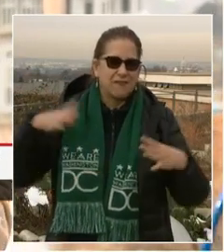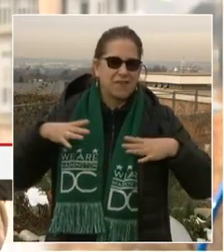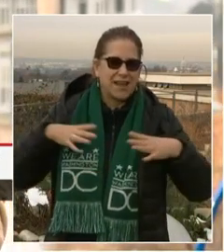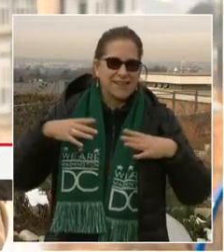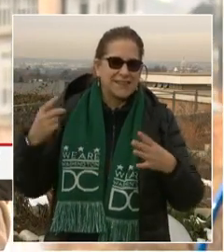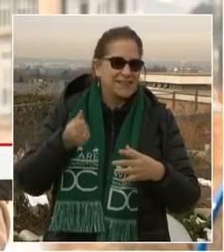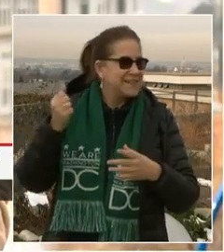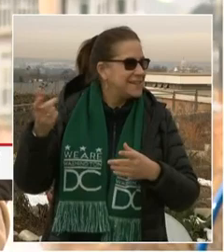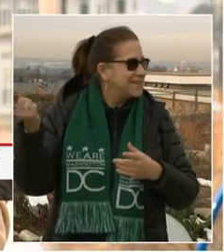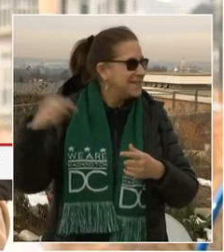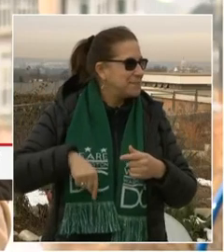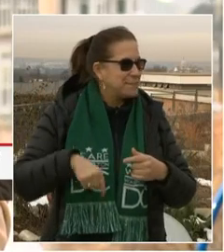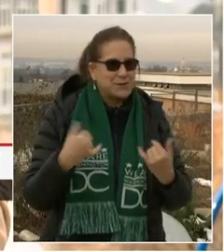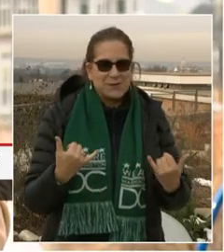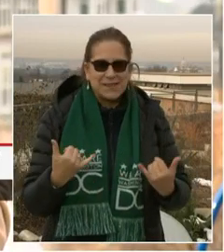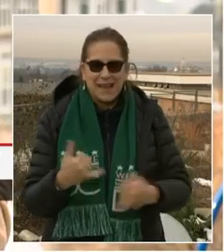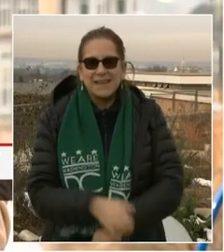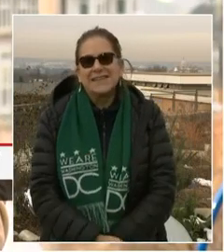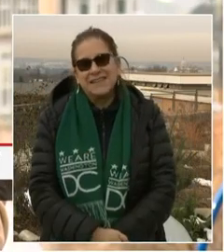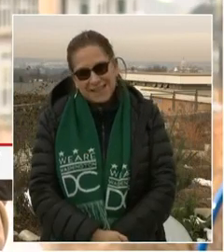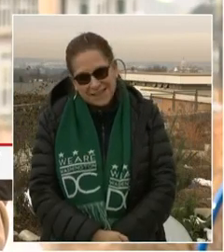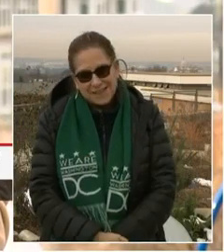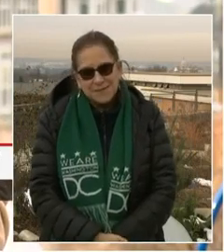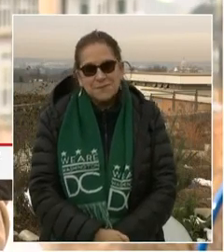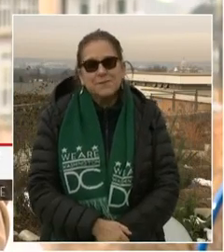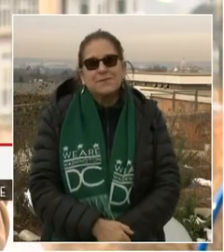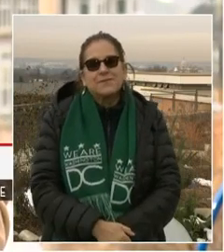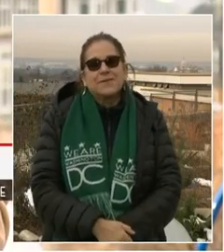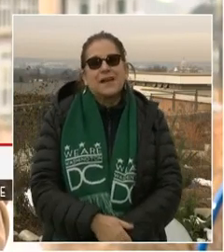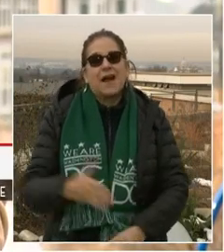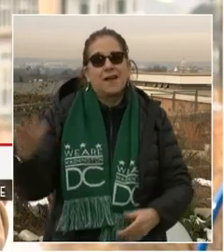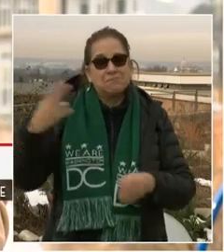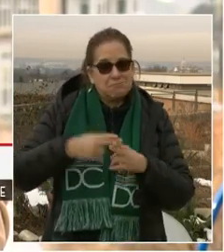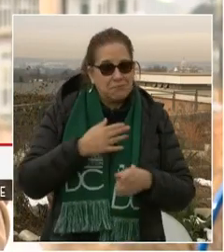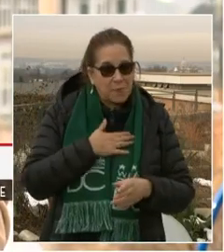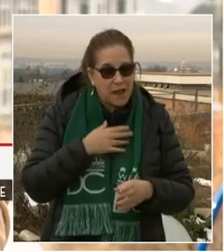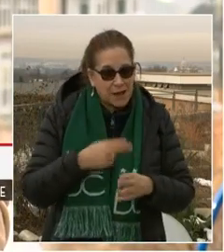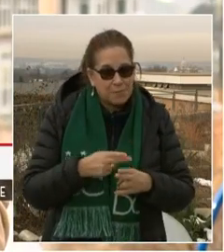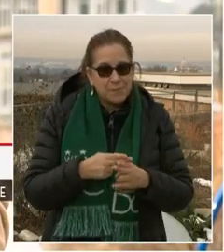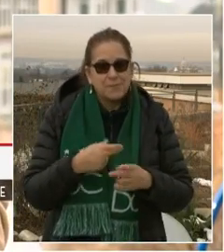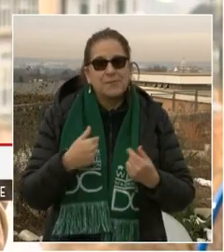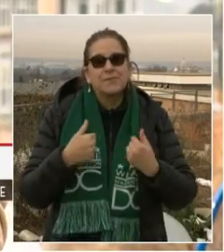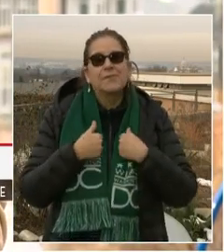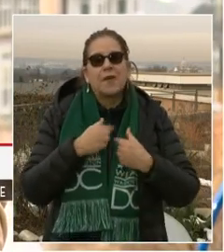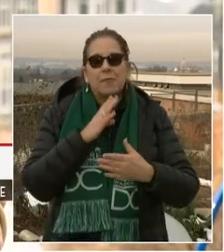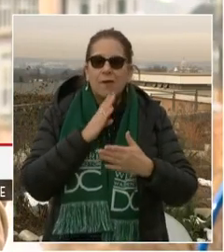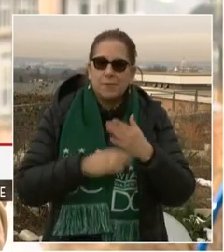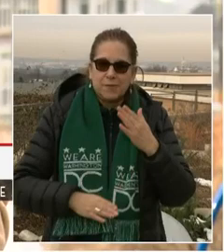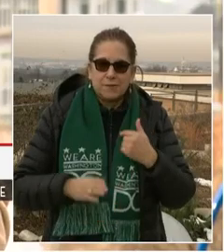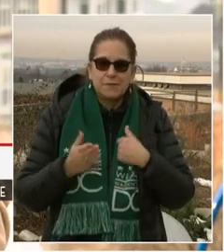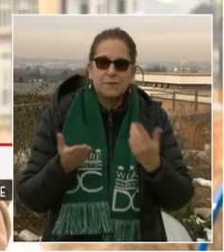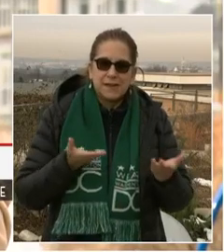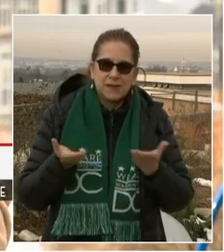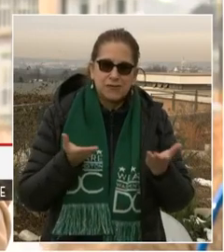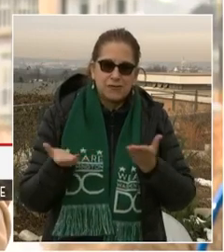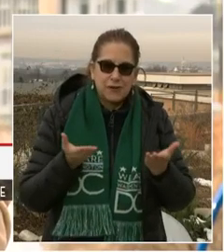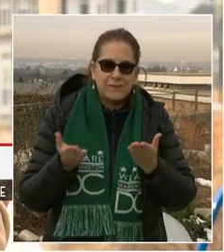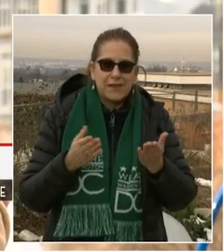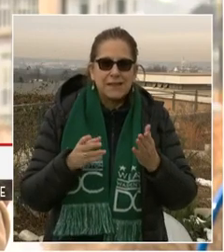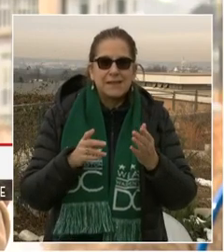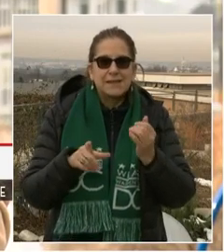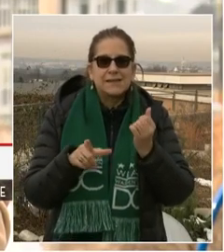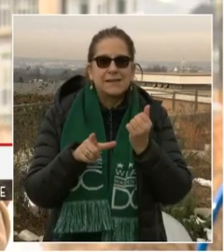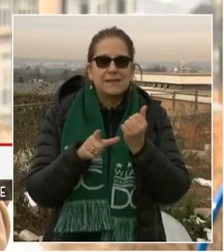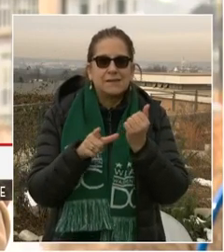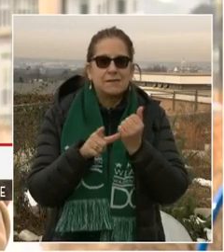few moments ago, my name is David Lloyd, and I humbly serve as our Deputy Chief Program Officer, and I'm proud to lead the economic mobility work at